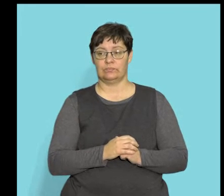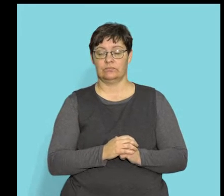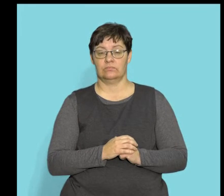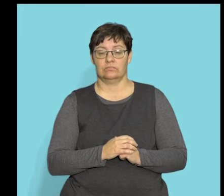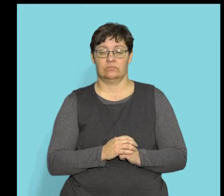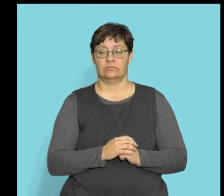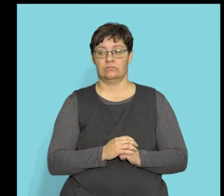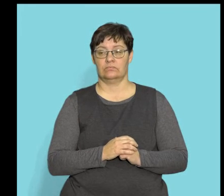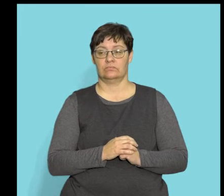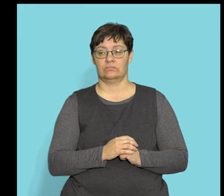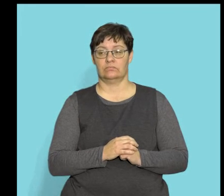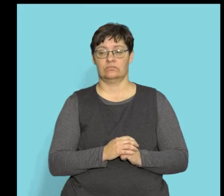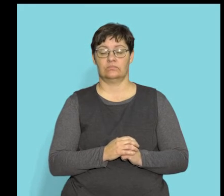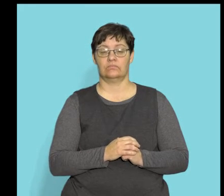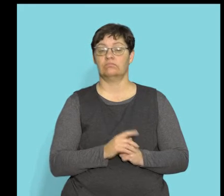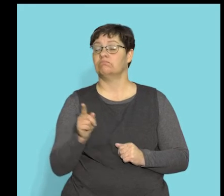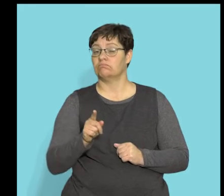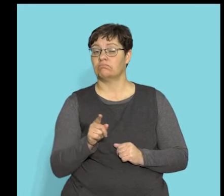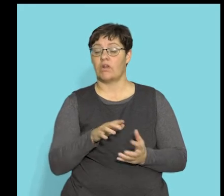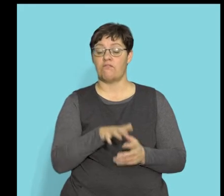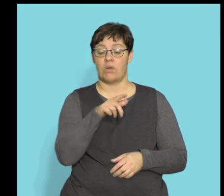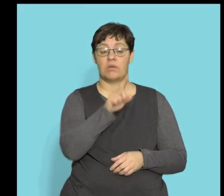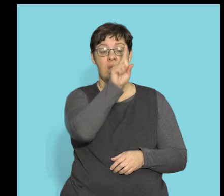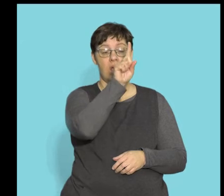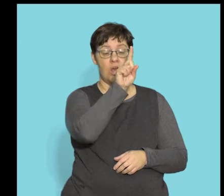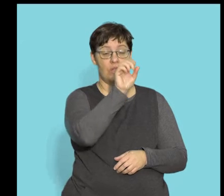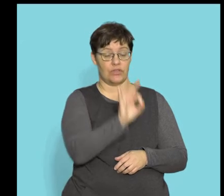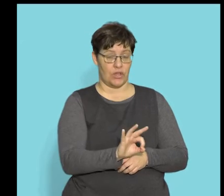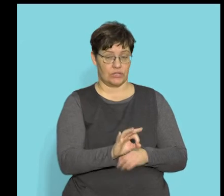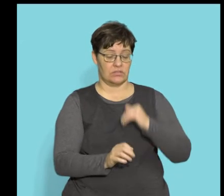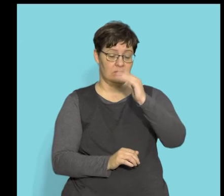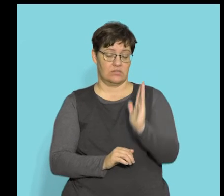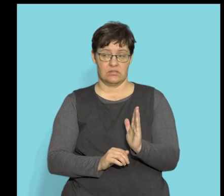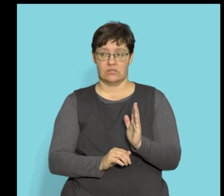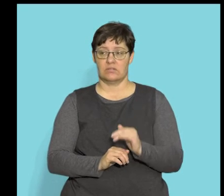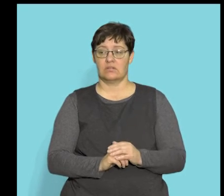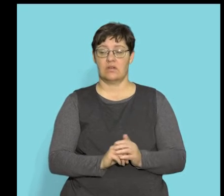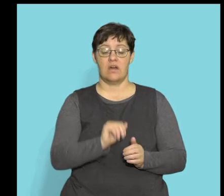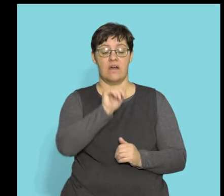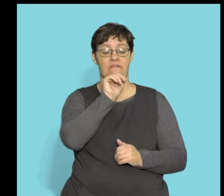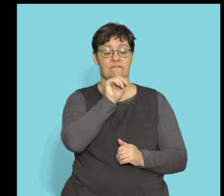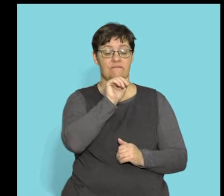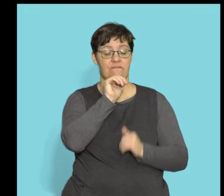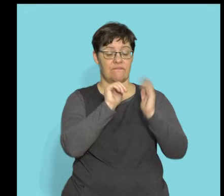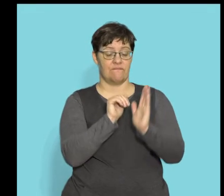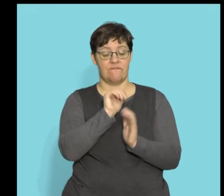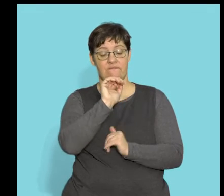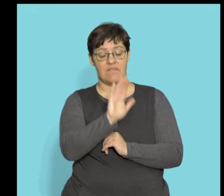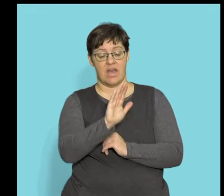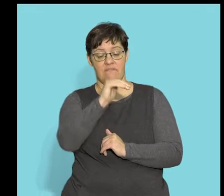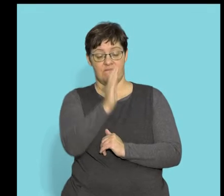far, the volume of this figure is going to be equal to 5 times